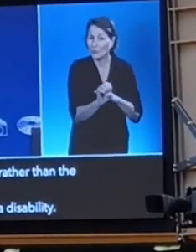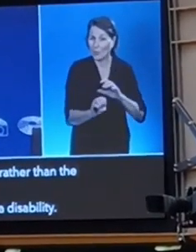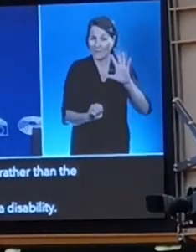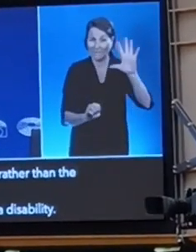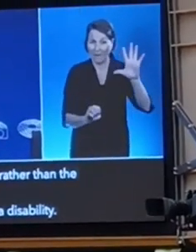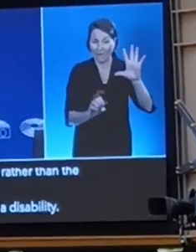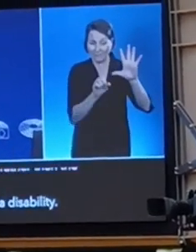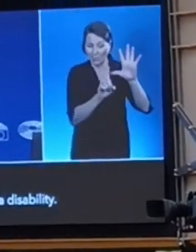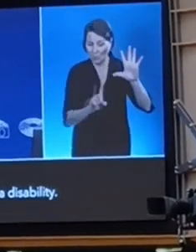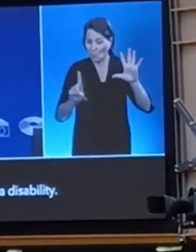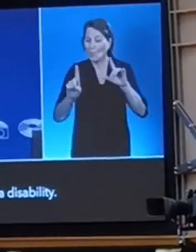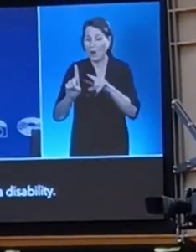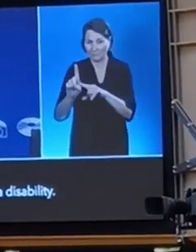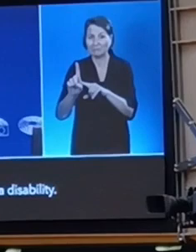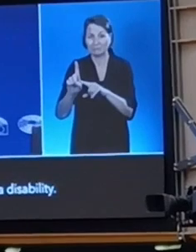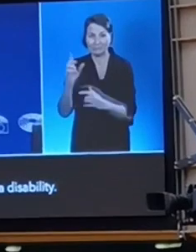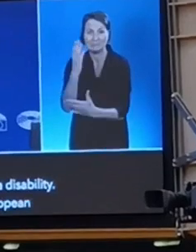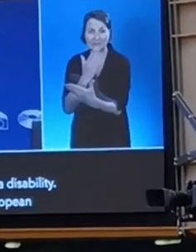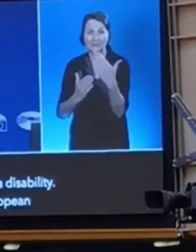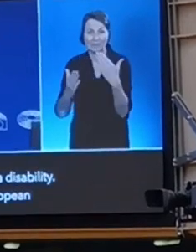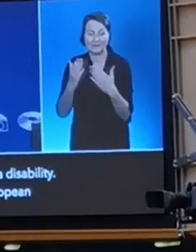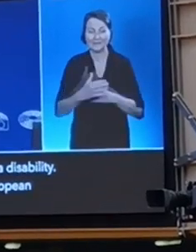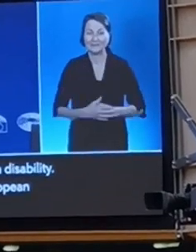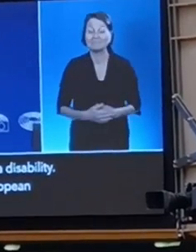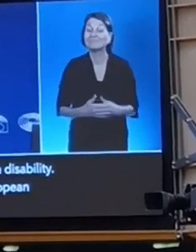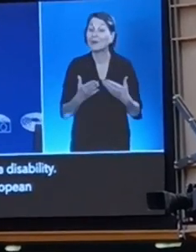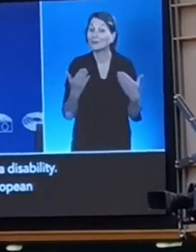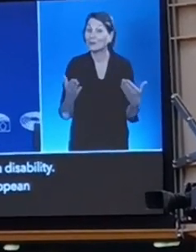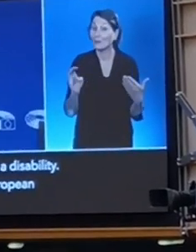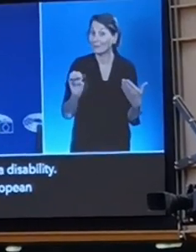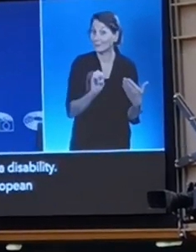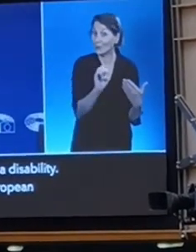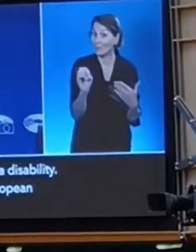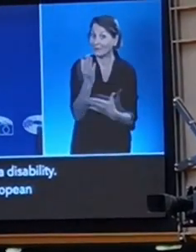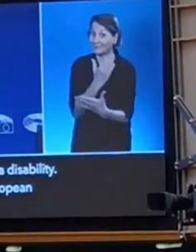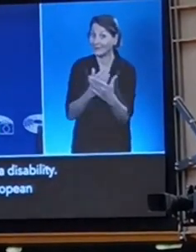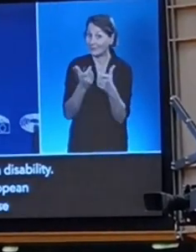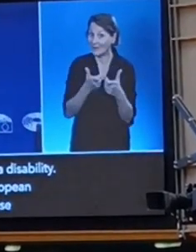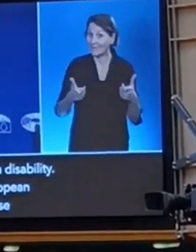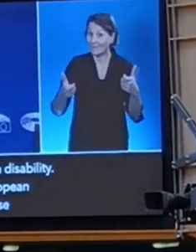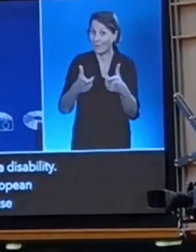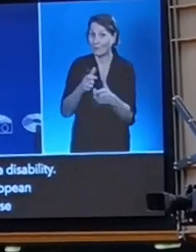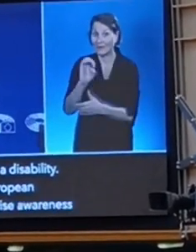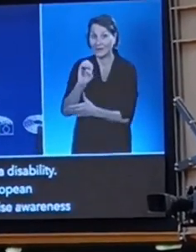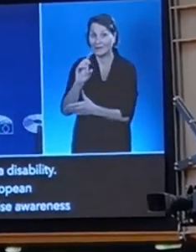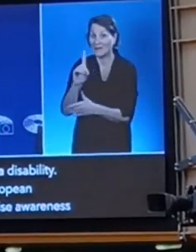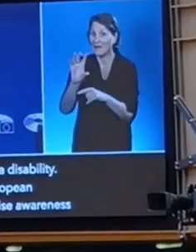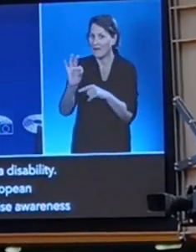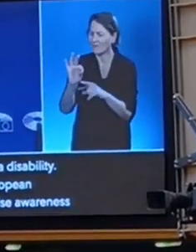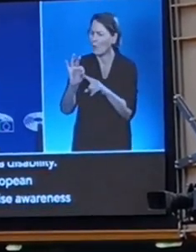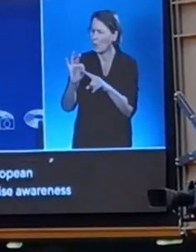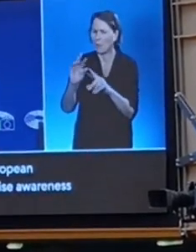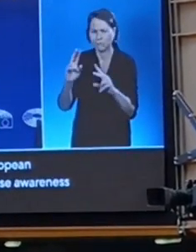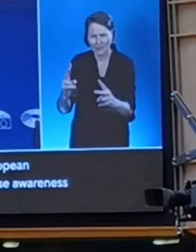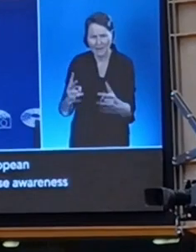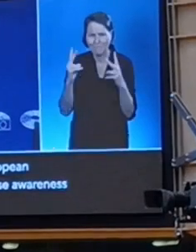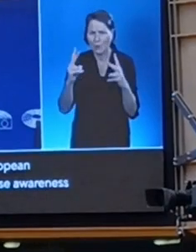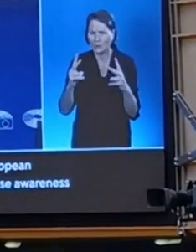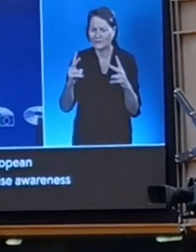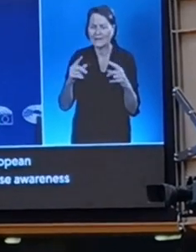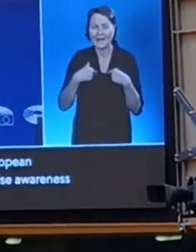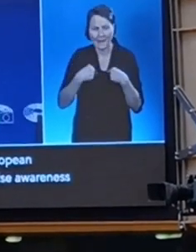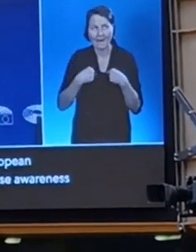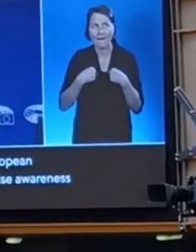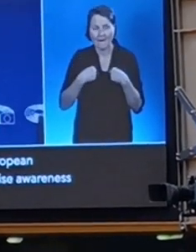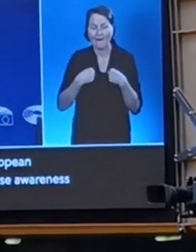this is why platforms like the European Disability Forum are crucial to raise awareness of the issues that we